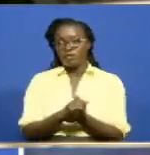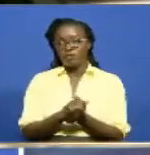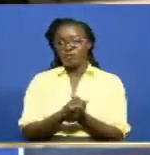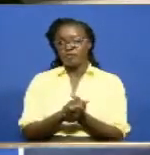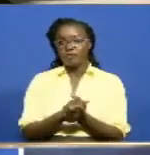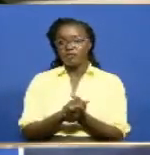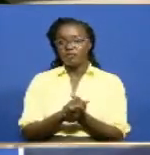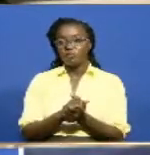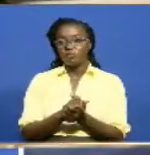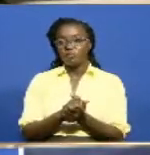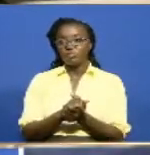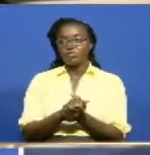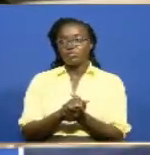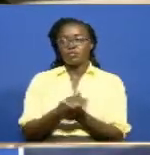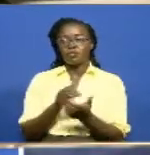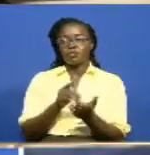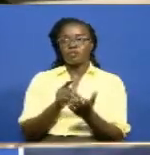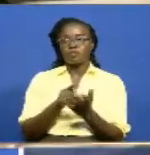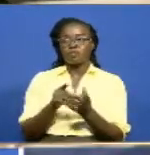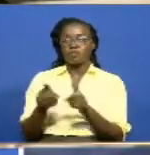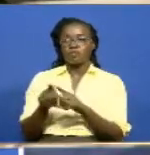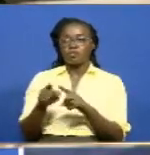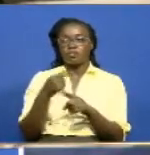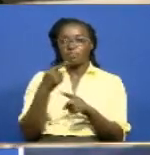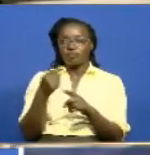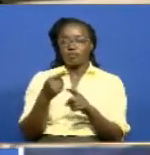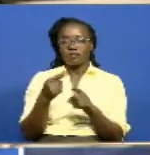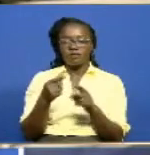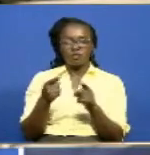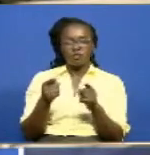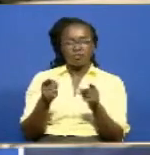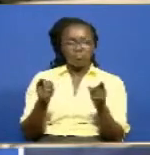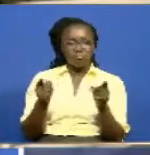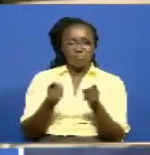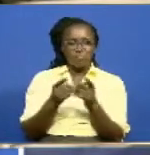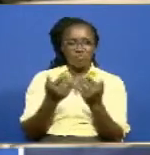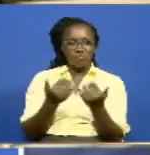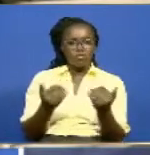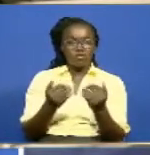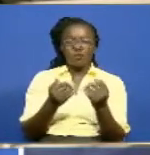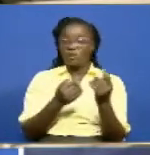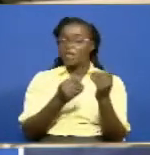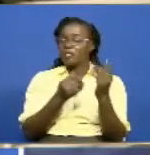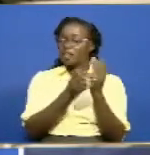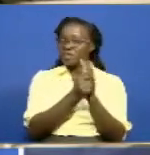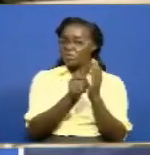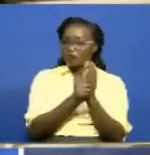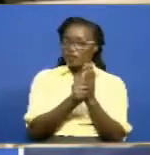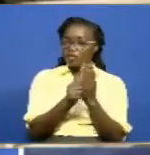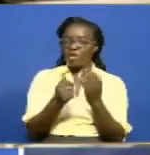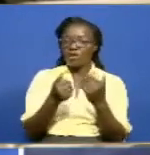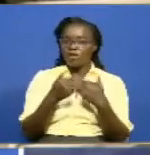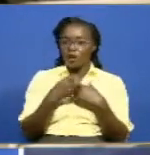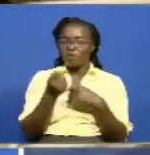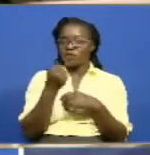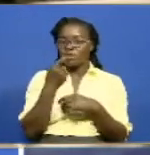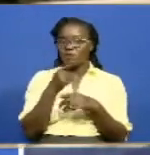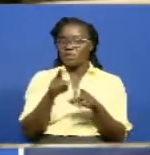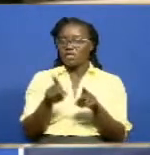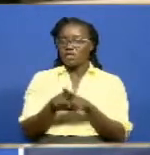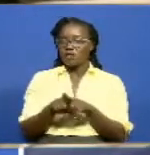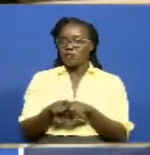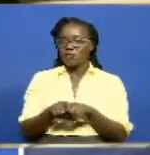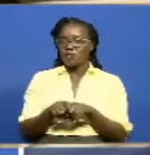Dr. Kamau also decries the shortage of facilities and experts to conduct such fertility treatments. We used to